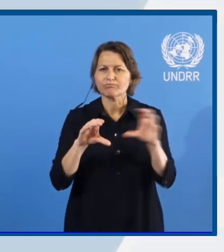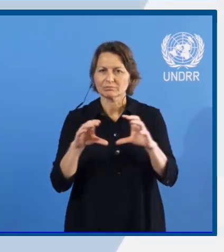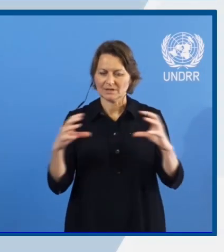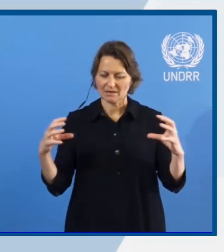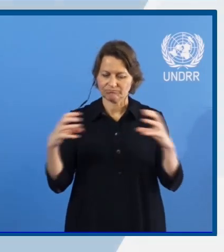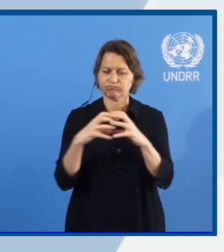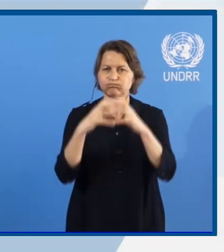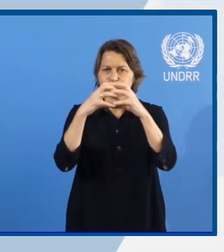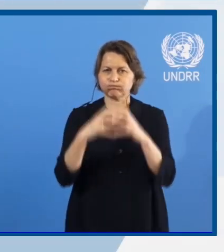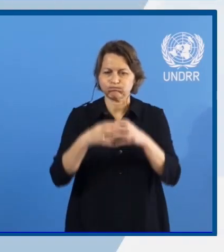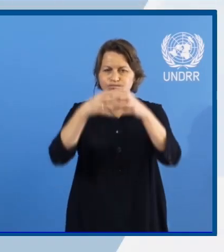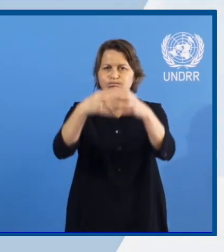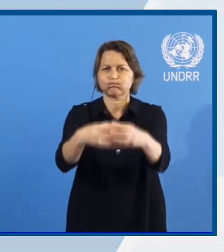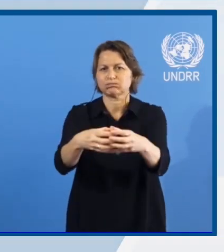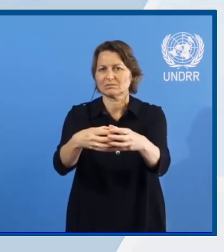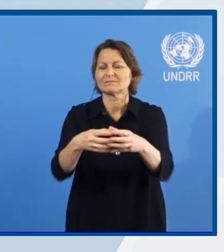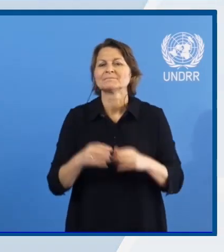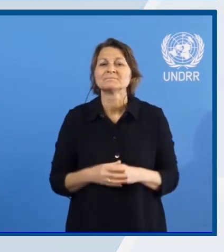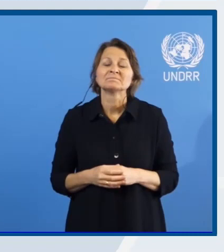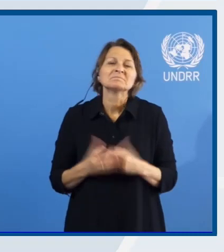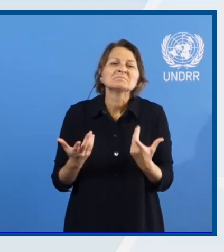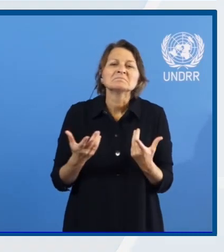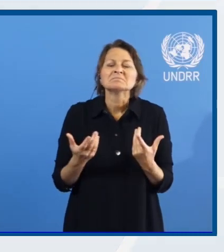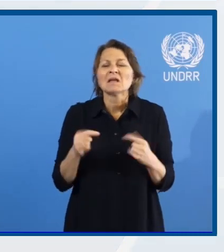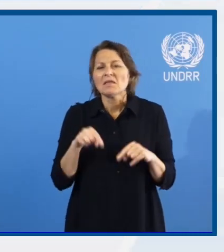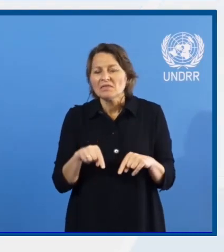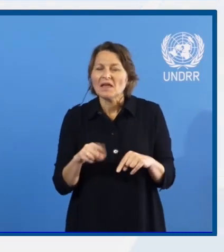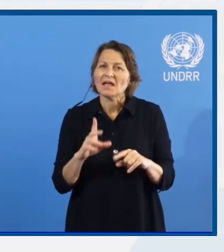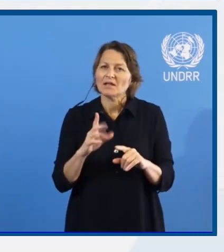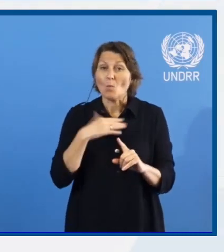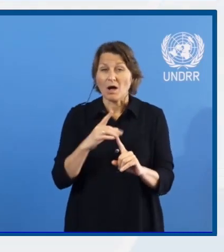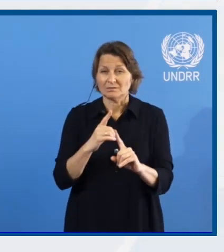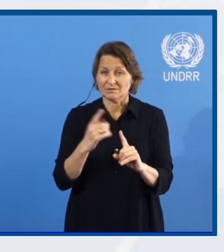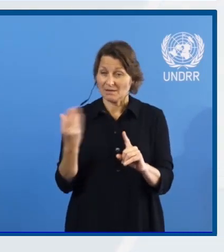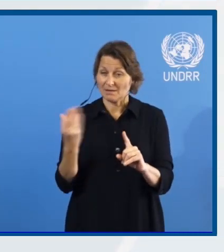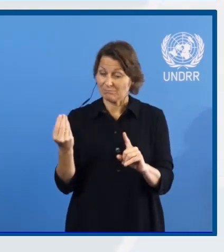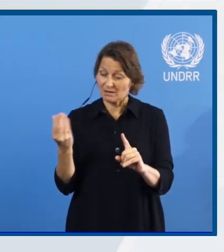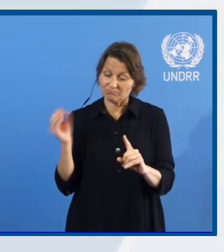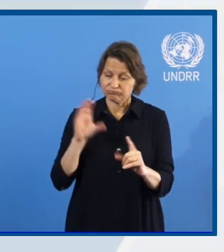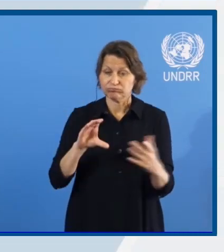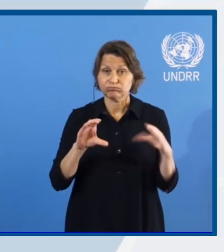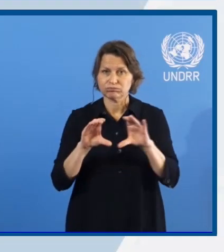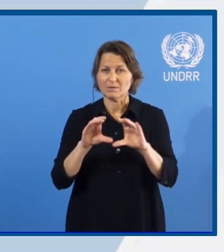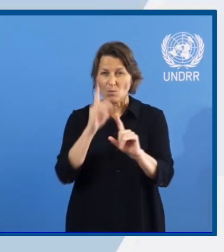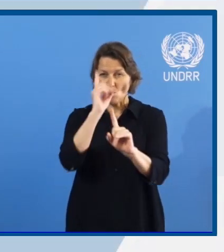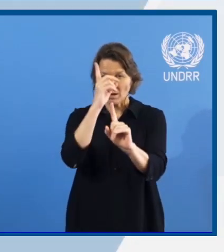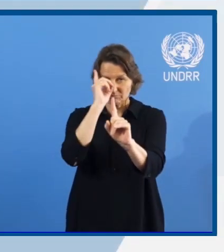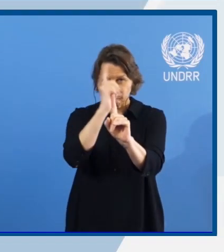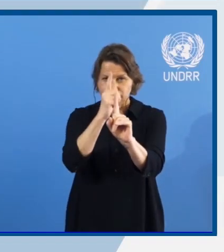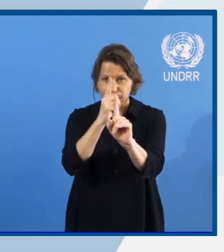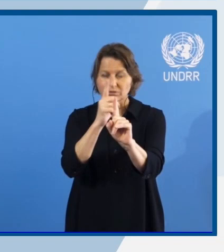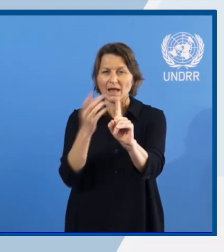goals or at least contribute towards the same goal. I think what is extremely challenging,